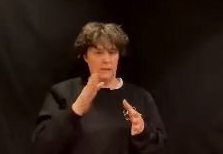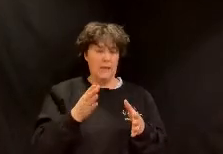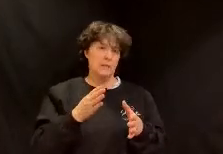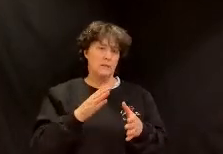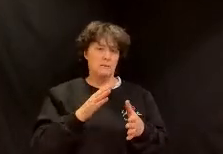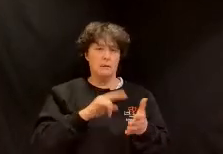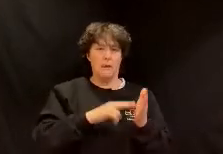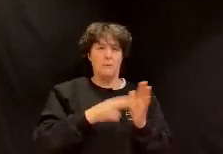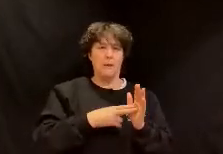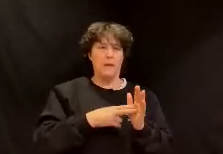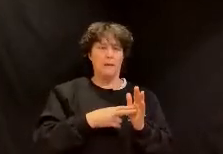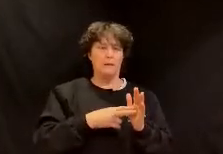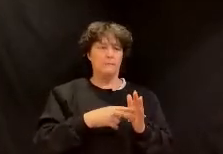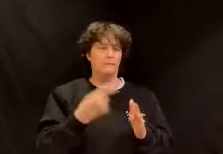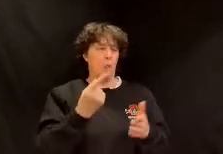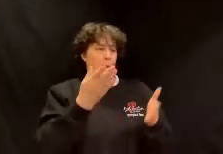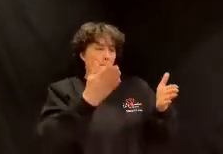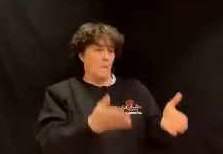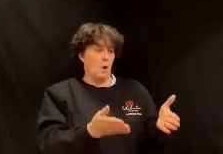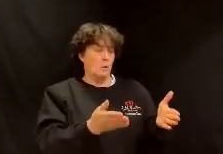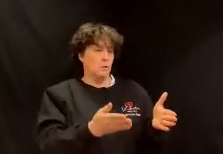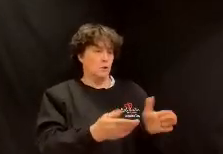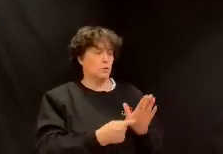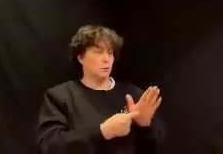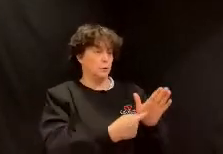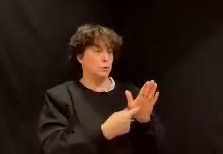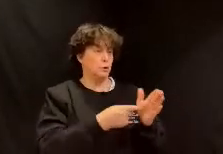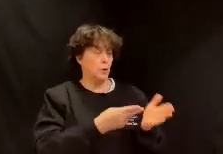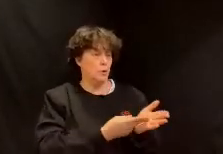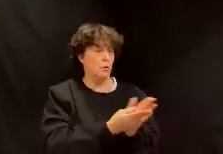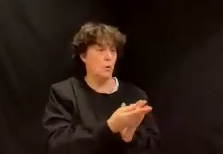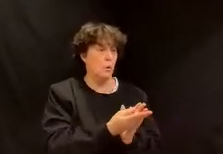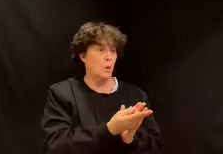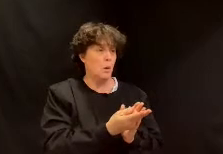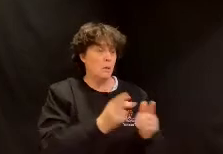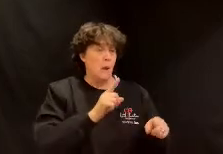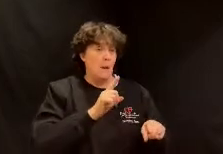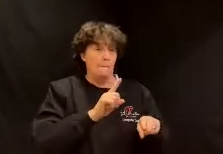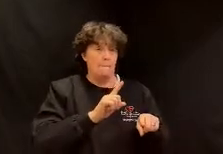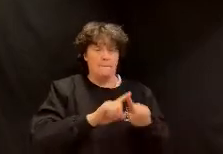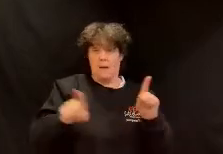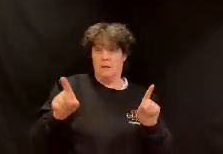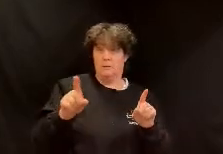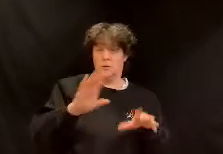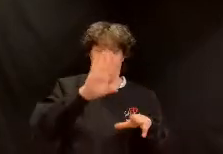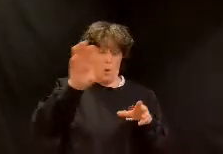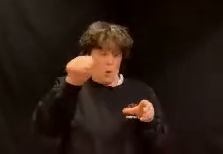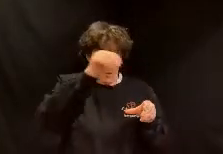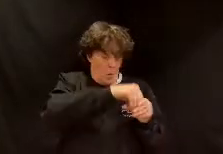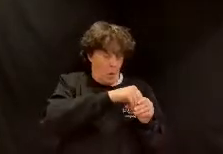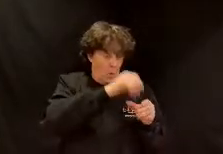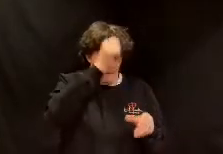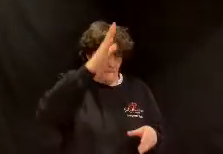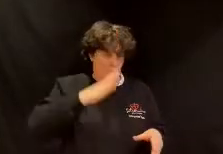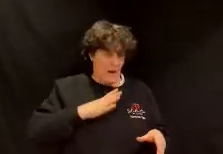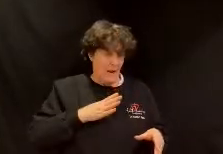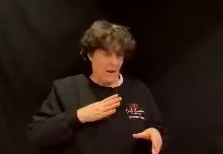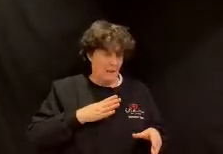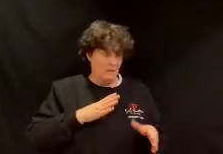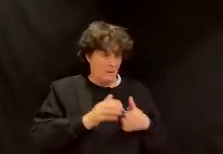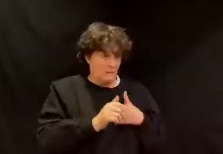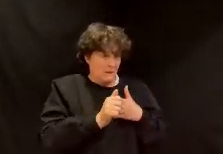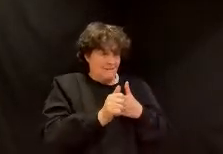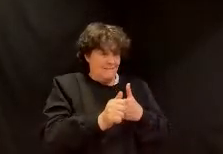revealed truths. It is the practical submission of the entire man to the guidance and control of those truths.